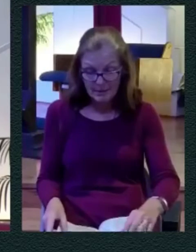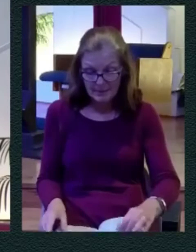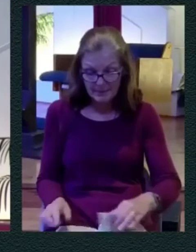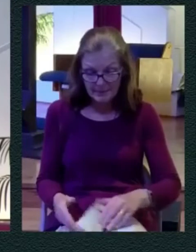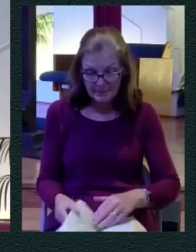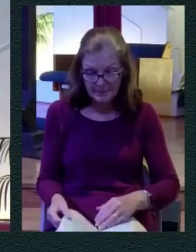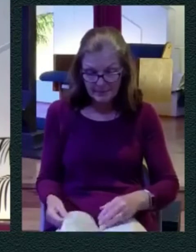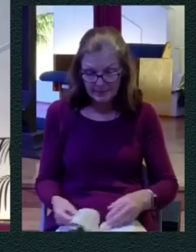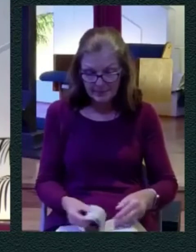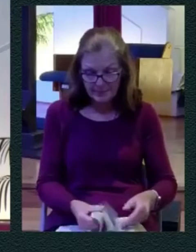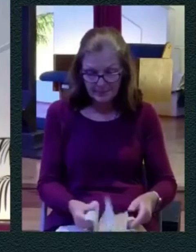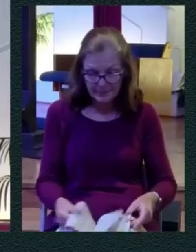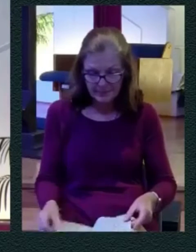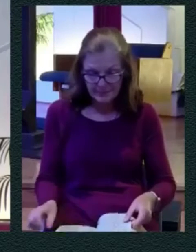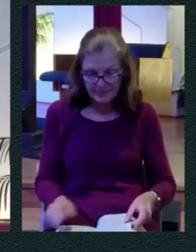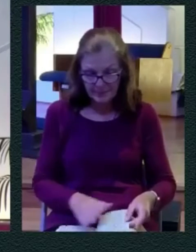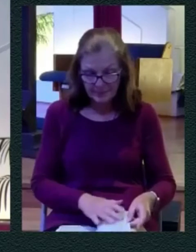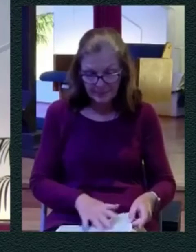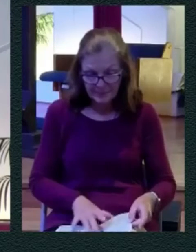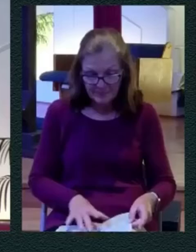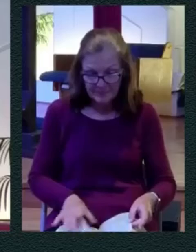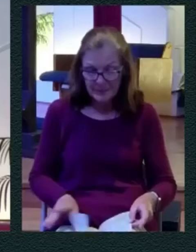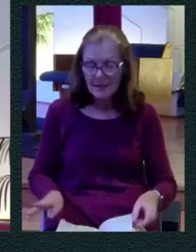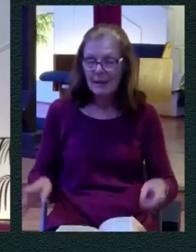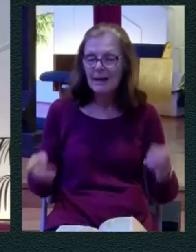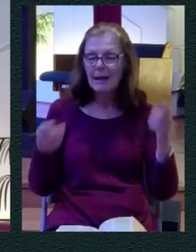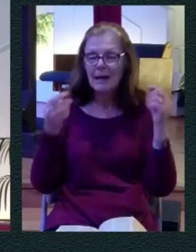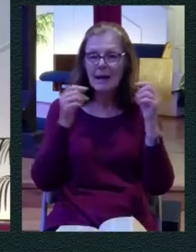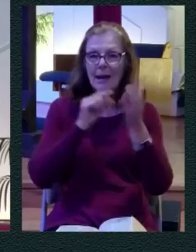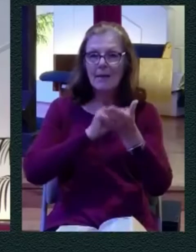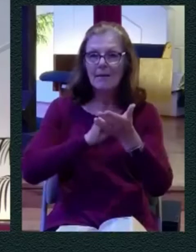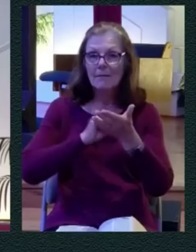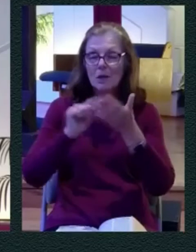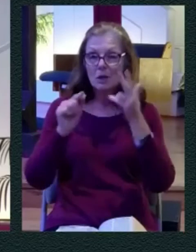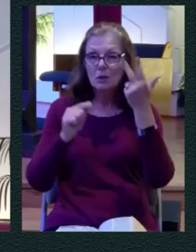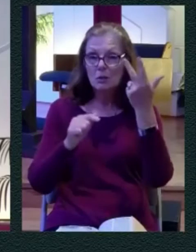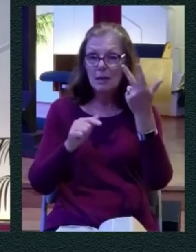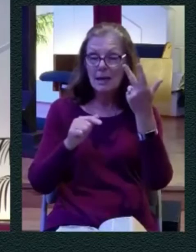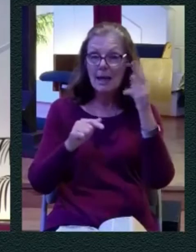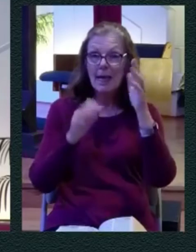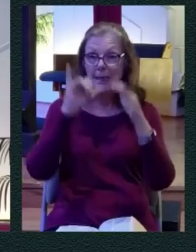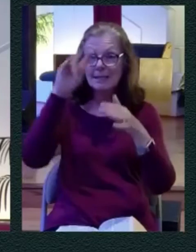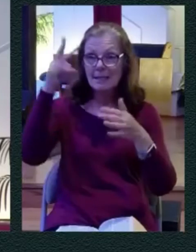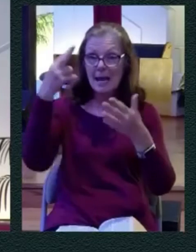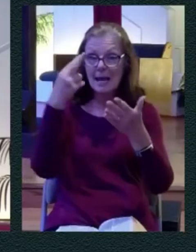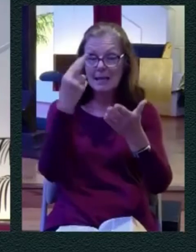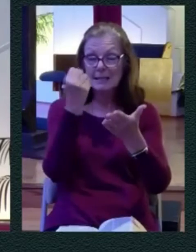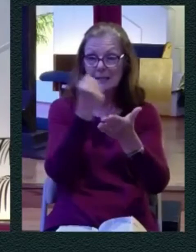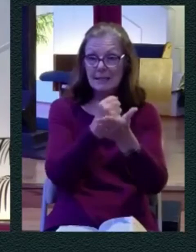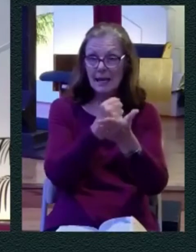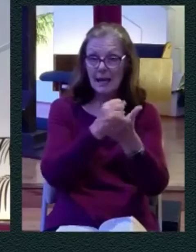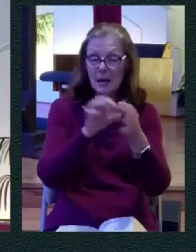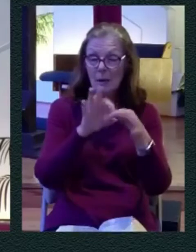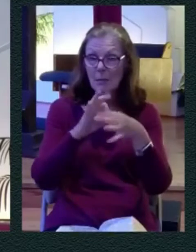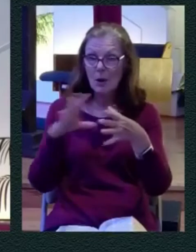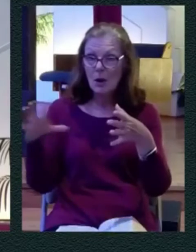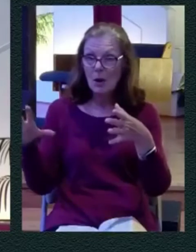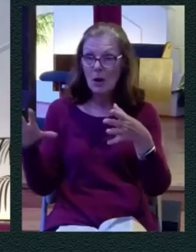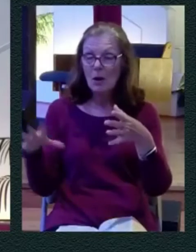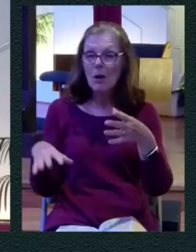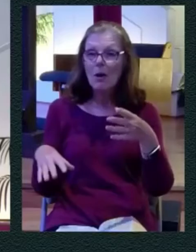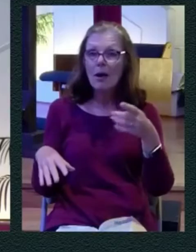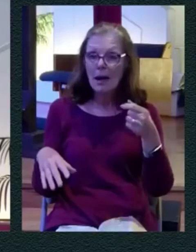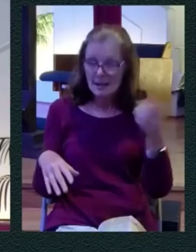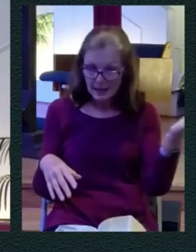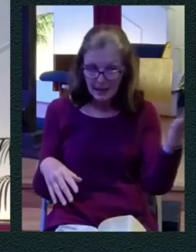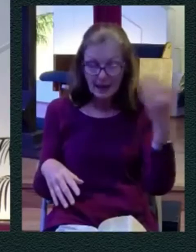Verse 3, when he broke the second seal, I heard the second living creature saying, "Come." And another, a red horse, went out, and to